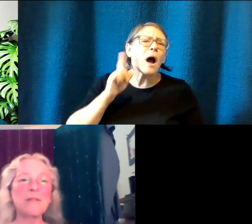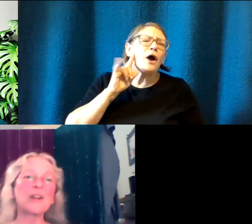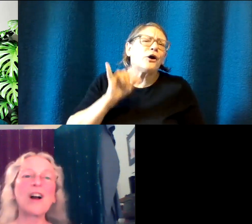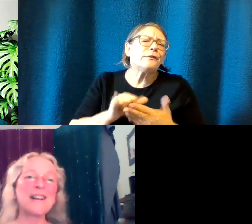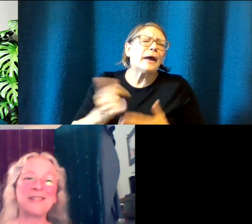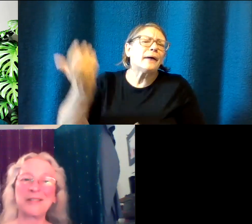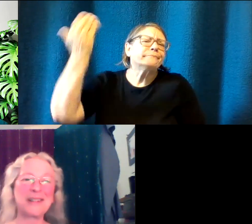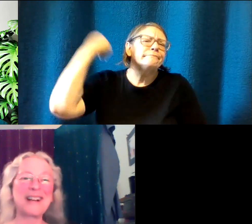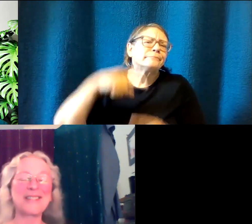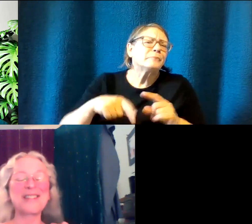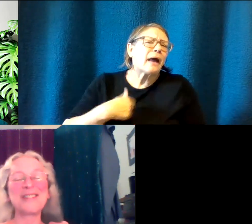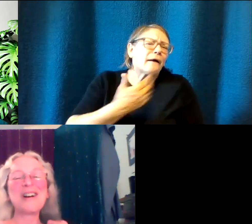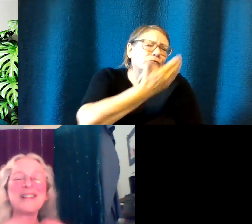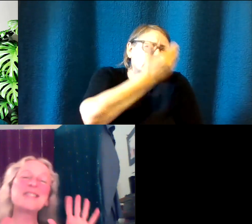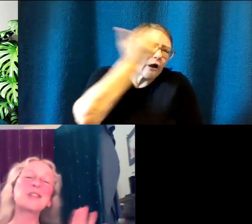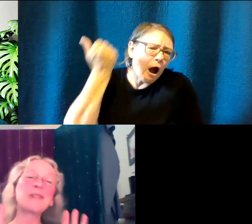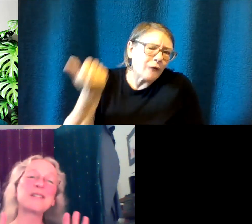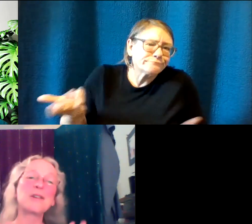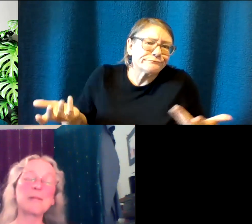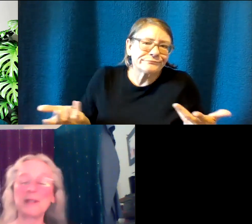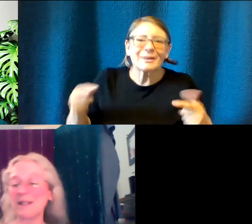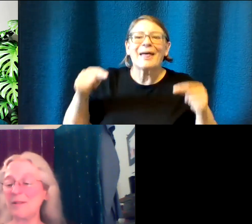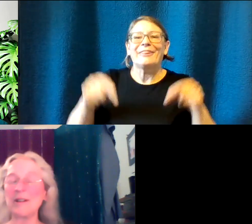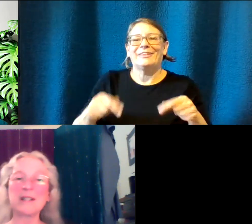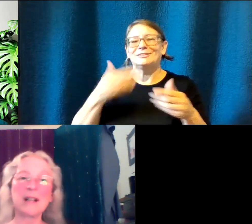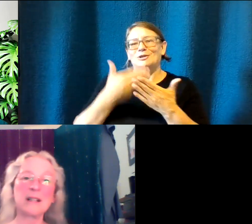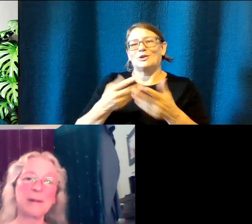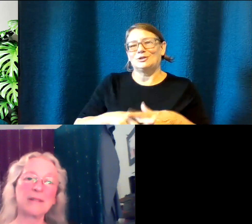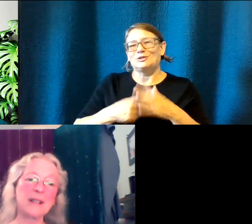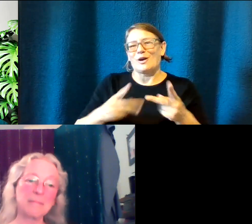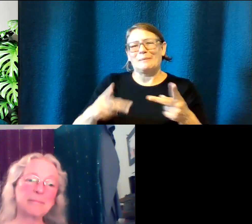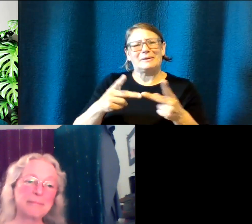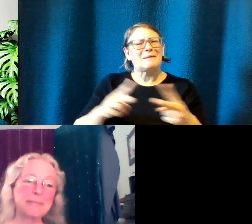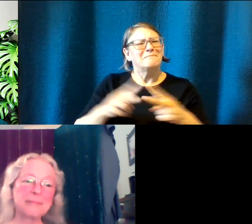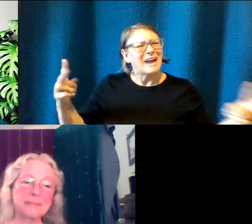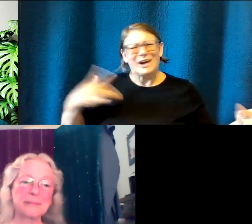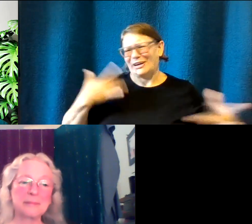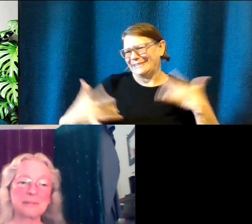and now they've forgotten or whatever. So this is a great starting place. I'm very excited about that.